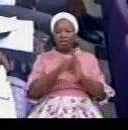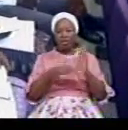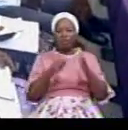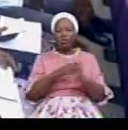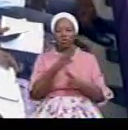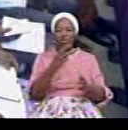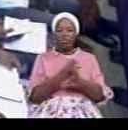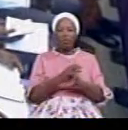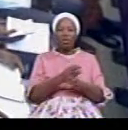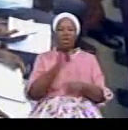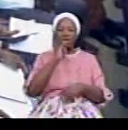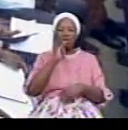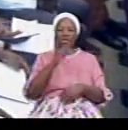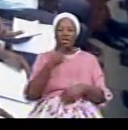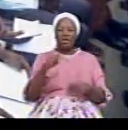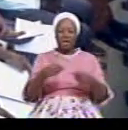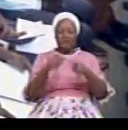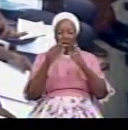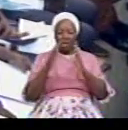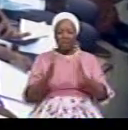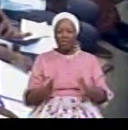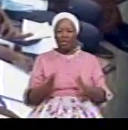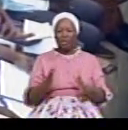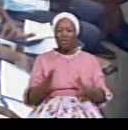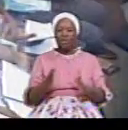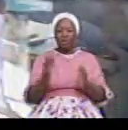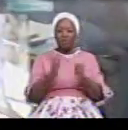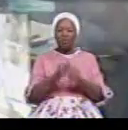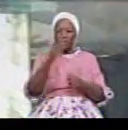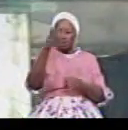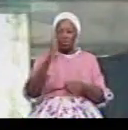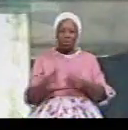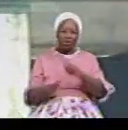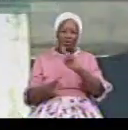is the enemy, is enmity with God?